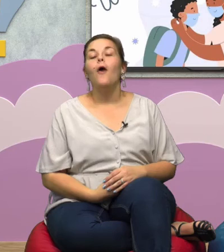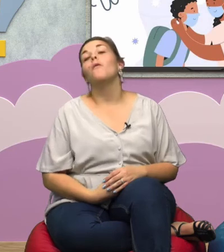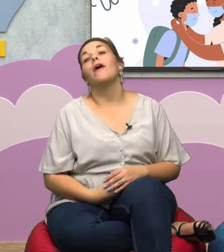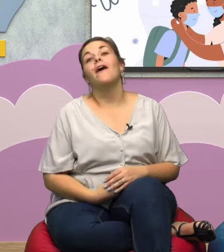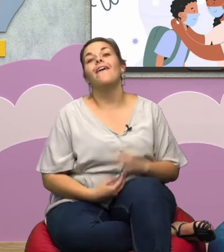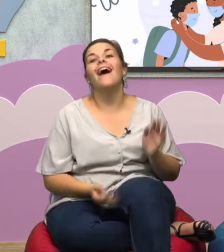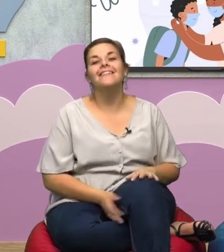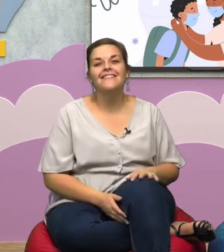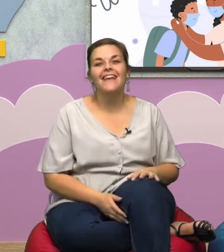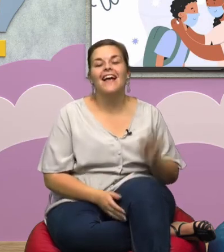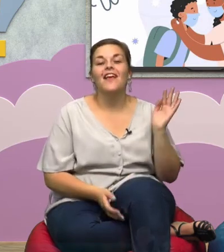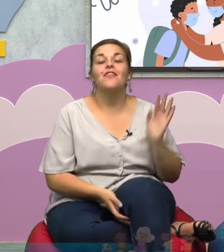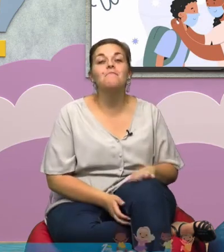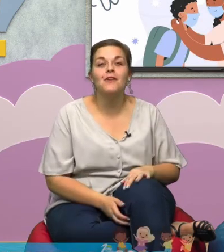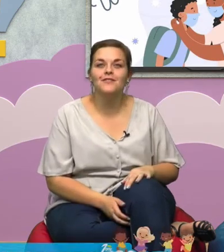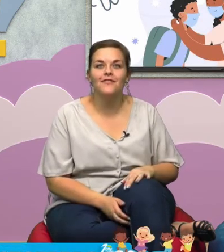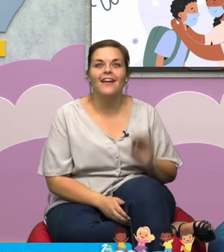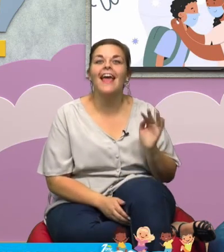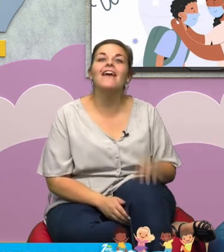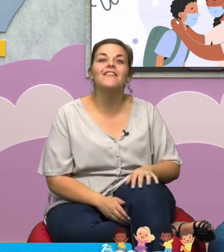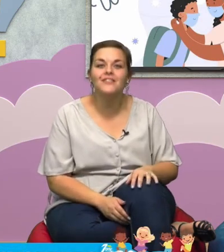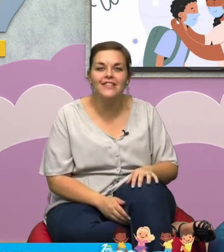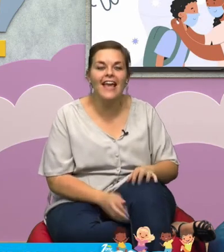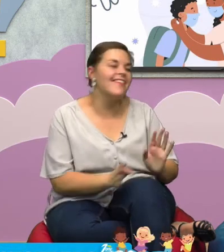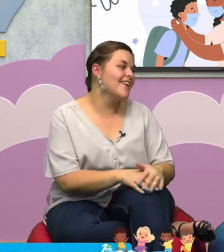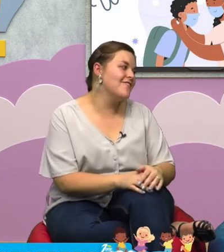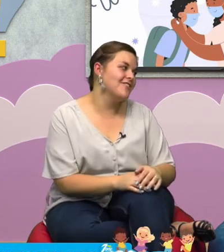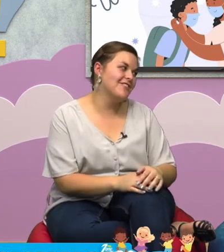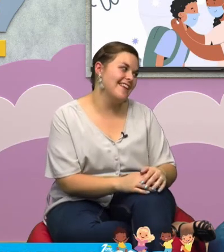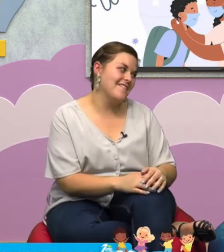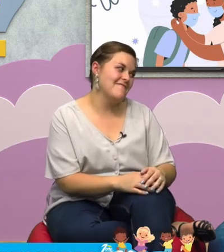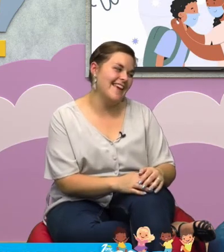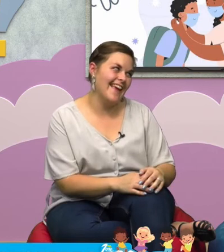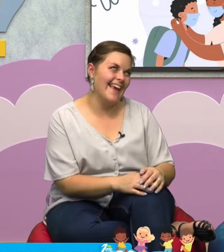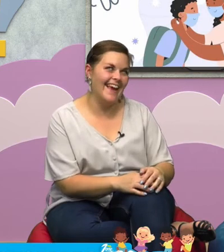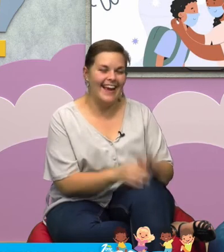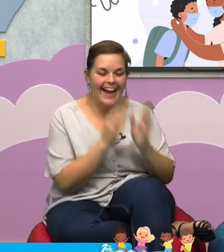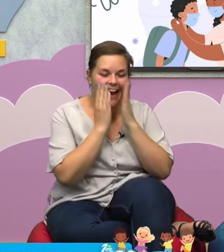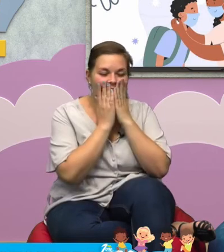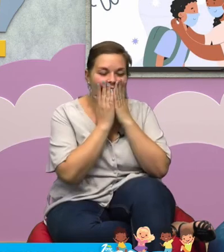wow i just had the most fun ever today thank you for joining me